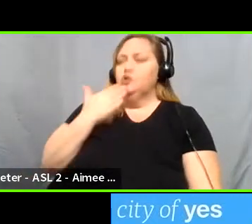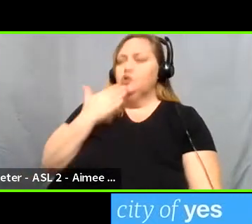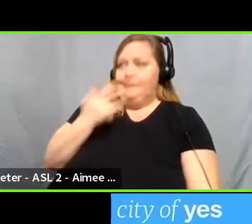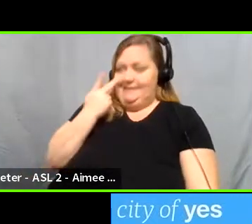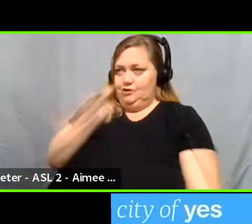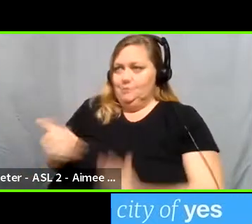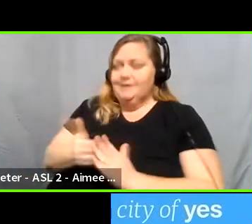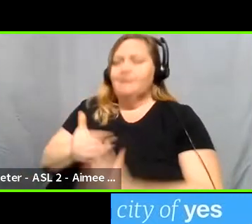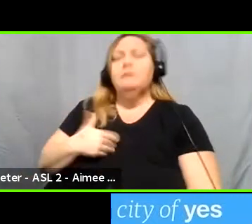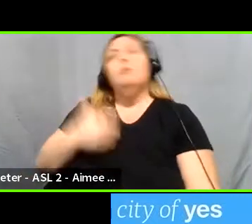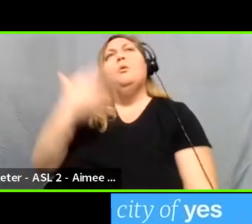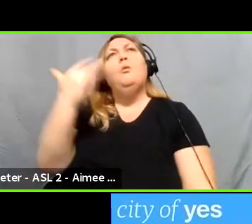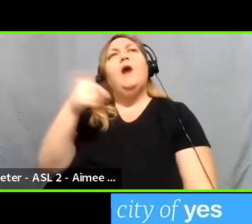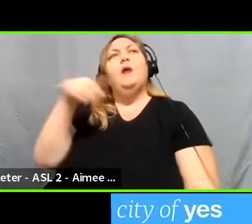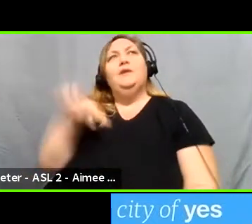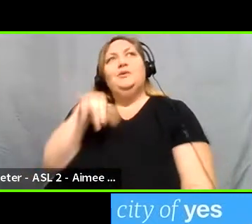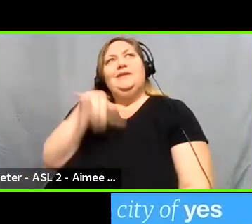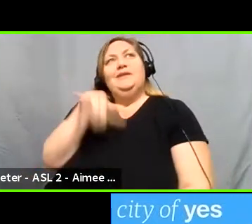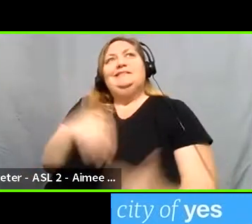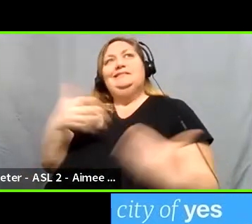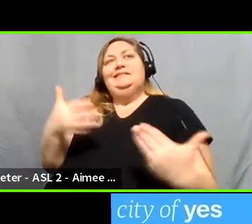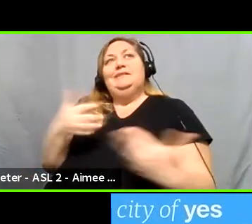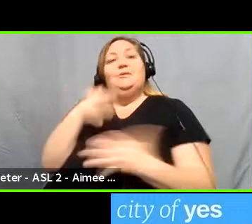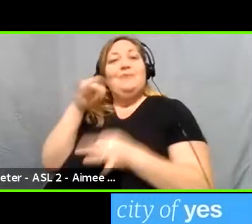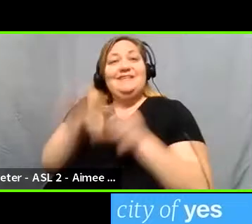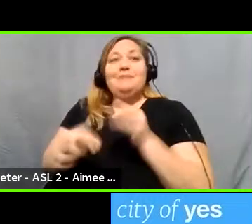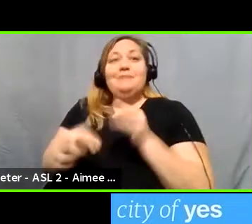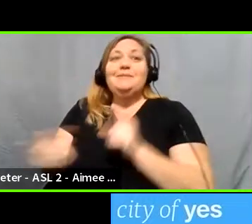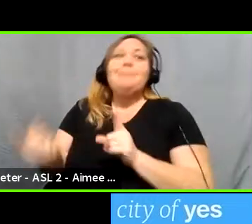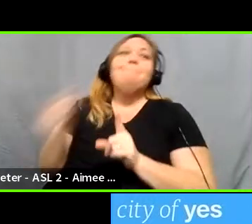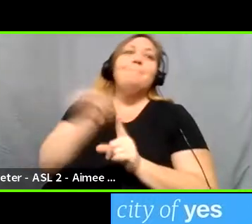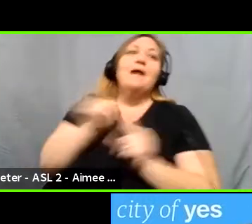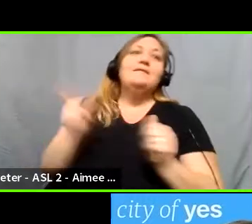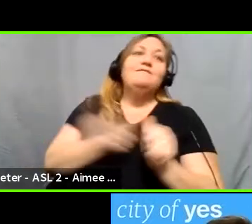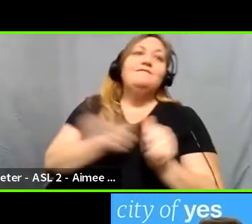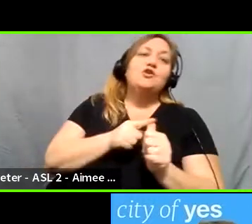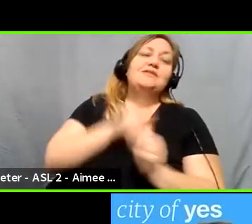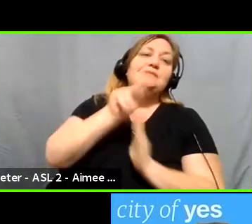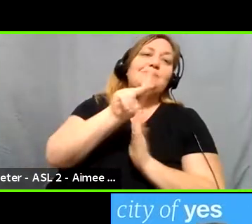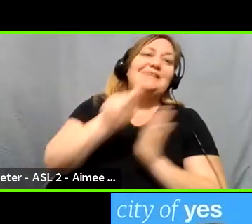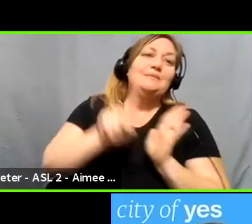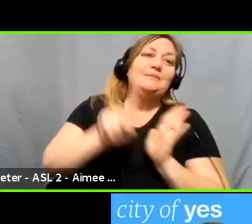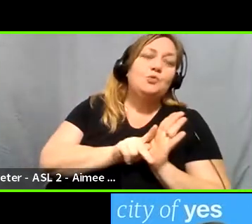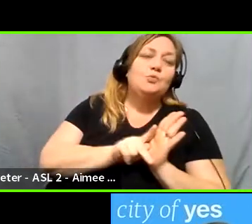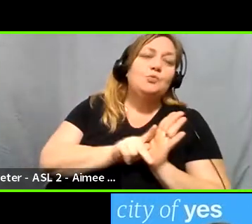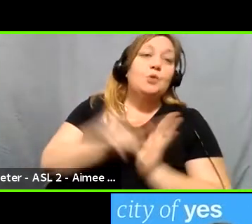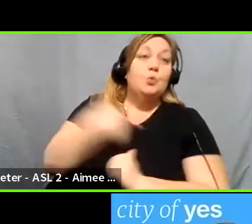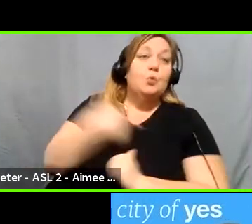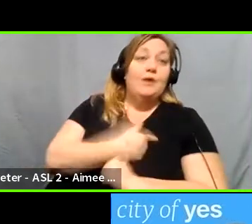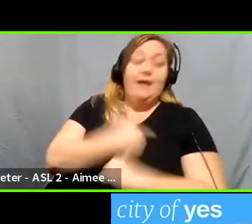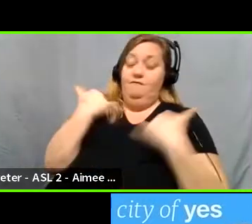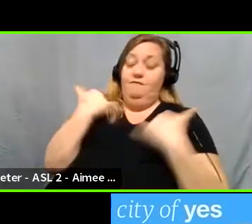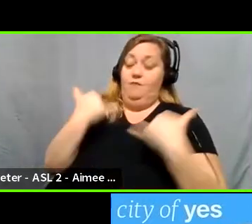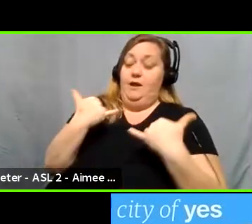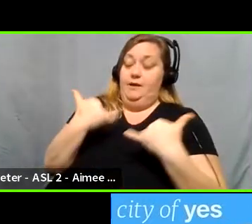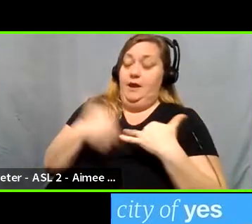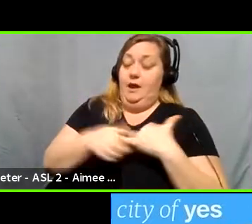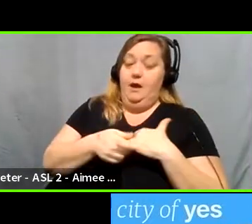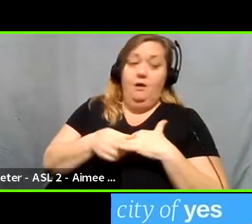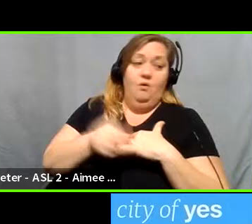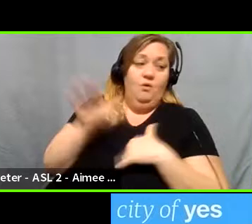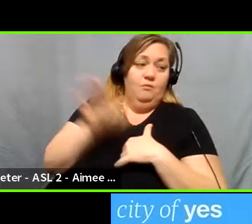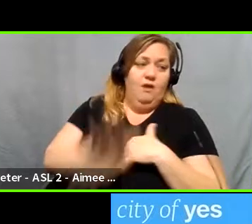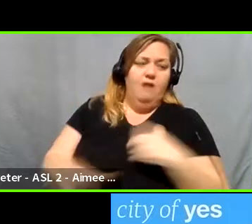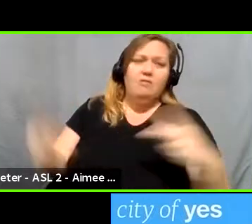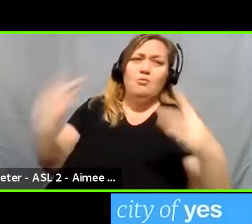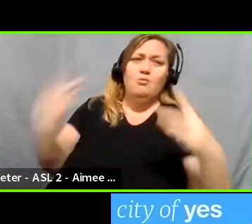I mean, why are we doing this? Just quite simply back to kind of first principles. Um, we have right now probably the